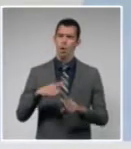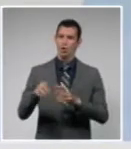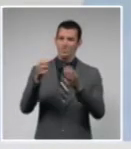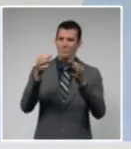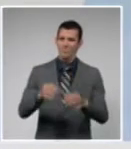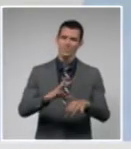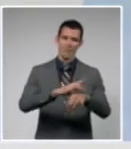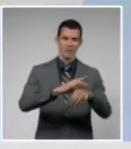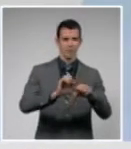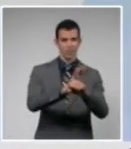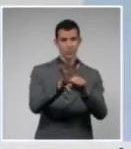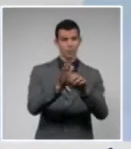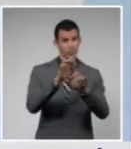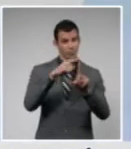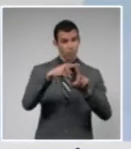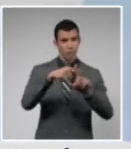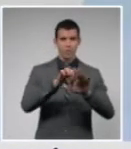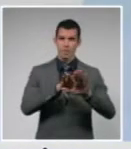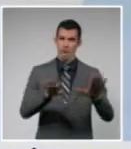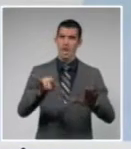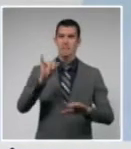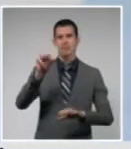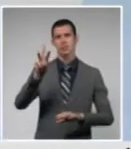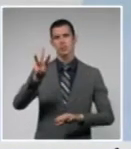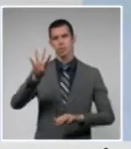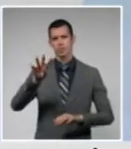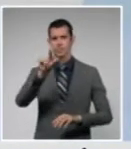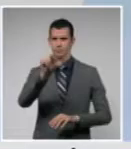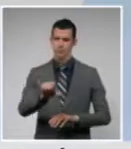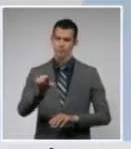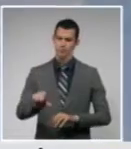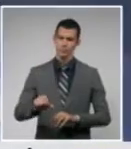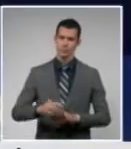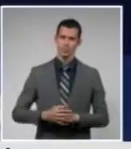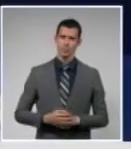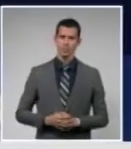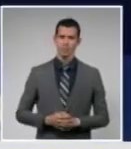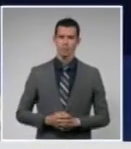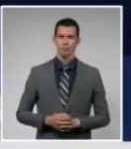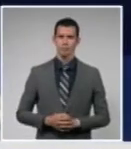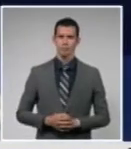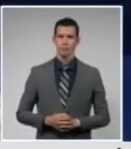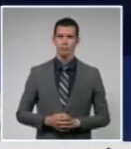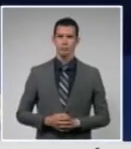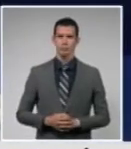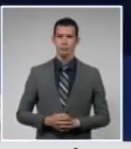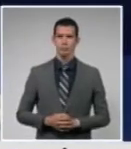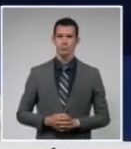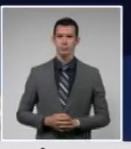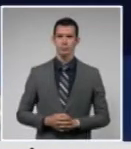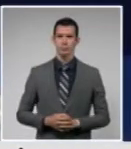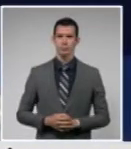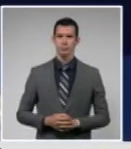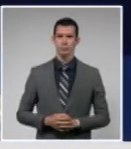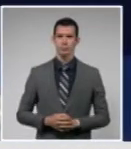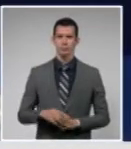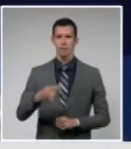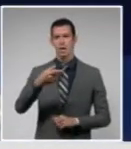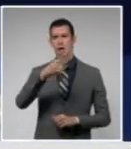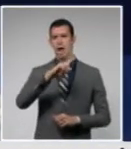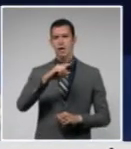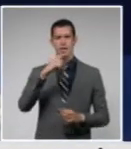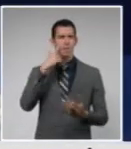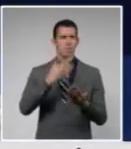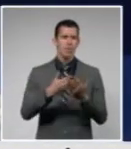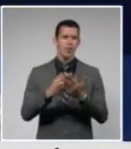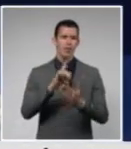are 1,087 suspected cases and 634 confirmed active